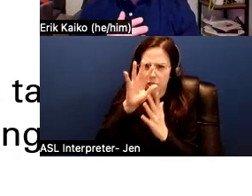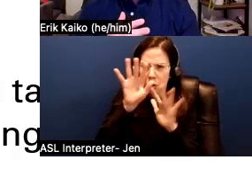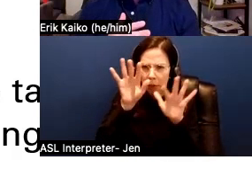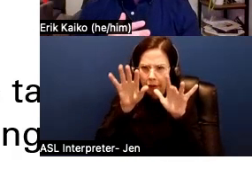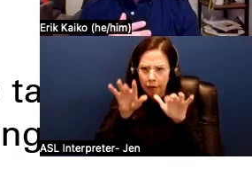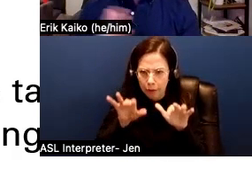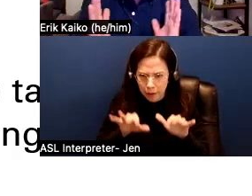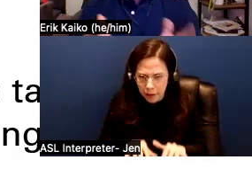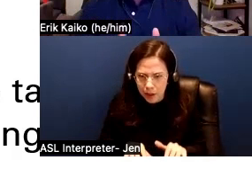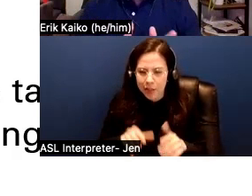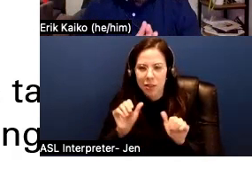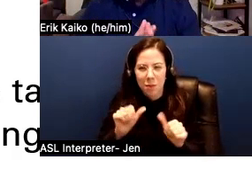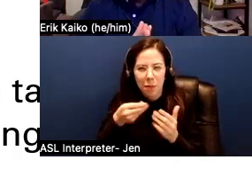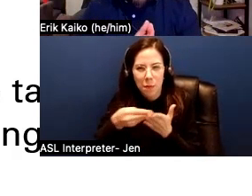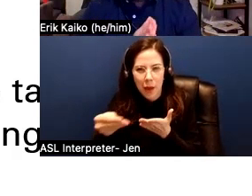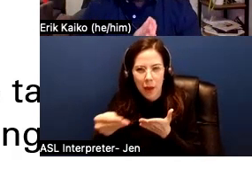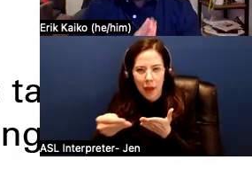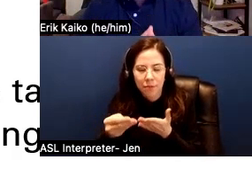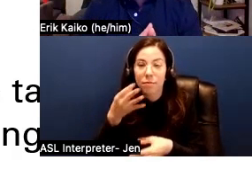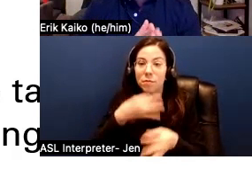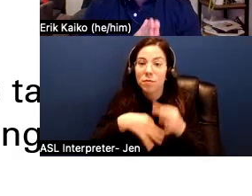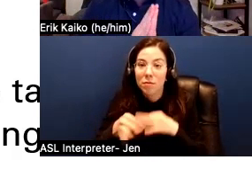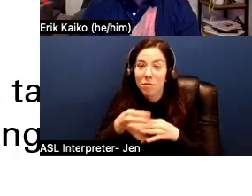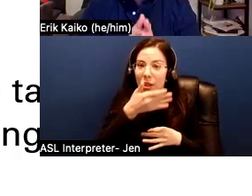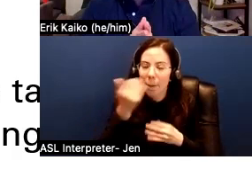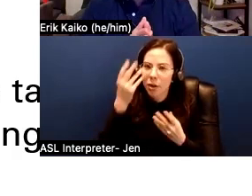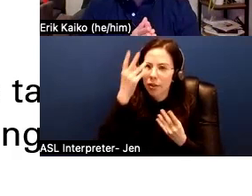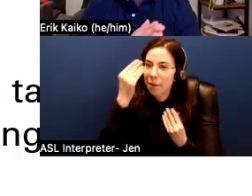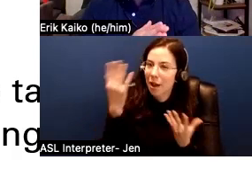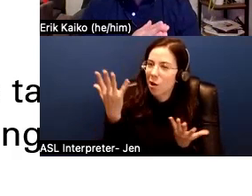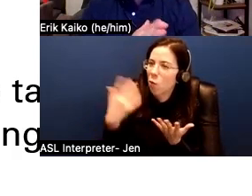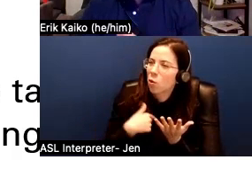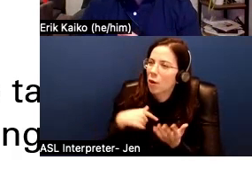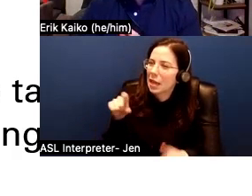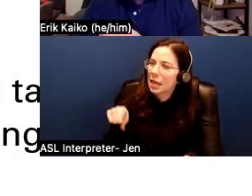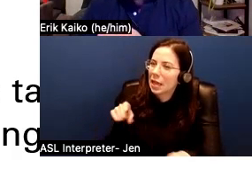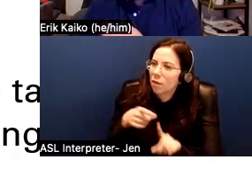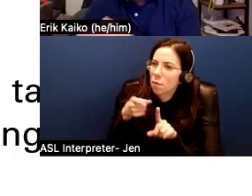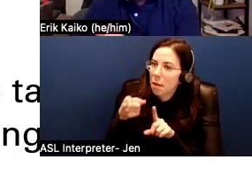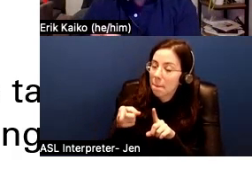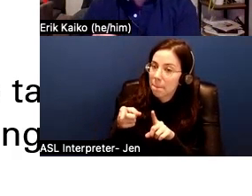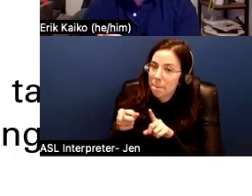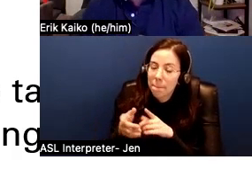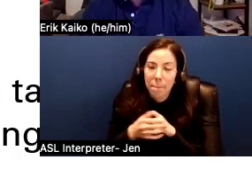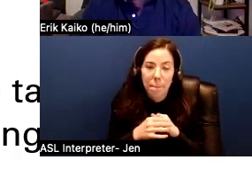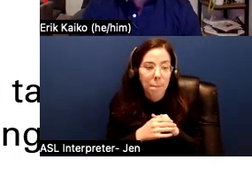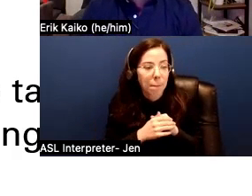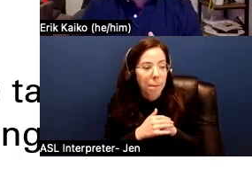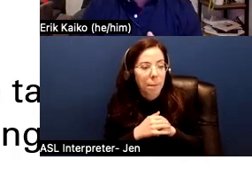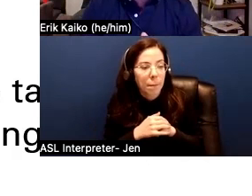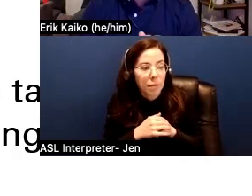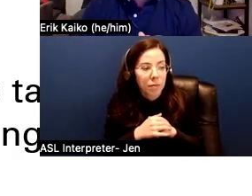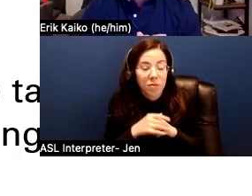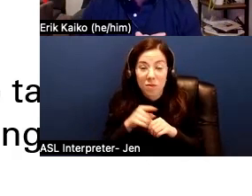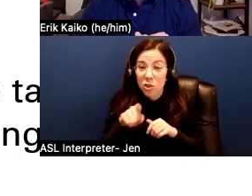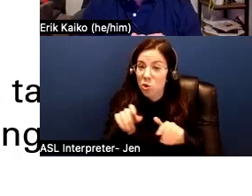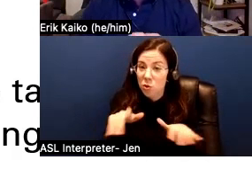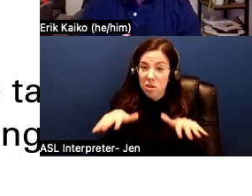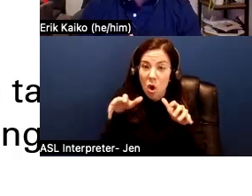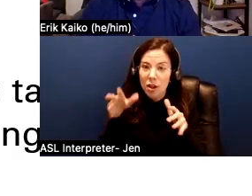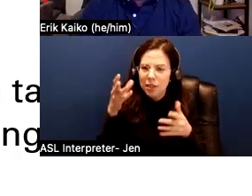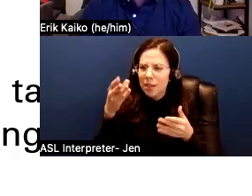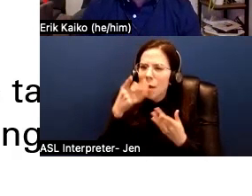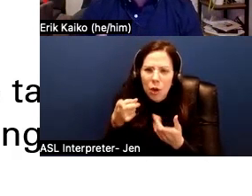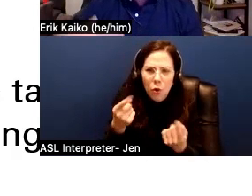So what are you actually asking from patron? Do you really just need them to tell you that they are coming? Do you just need